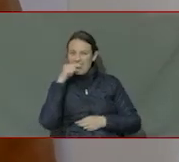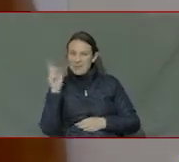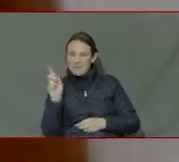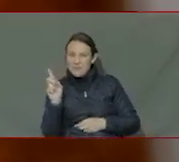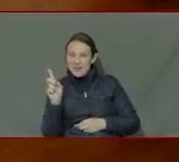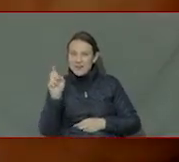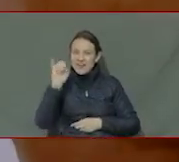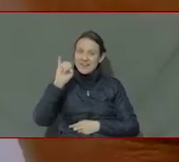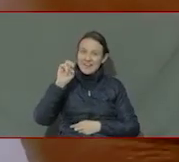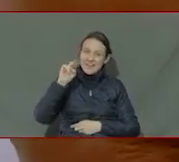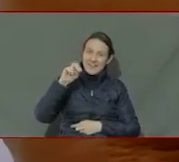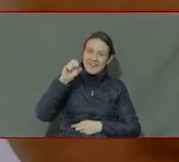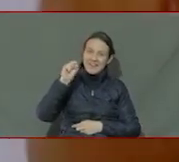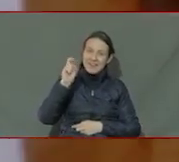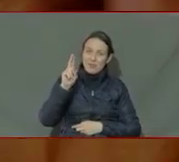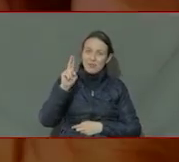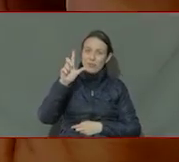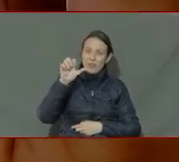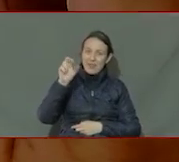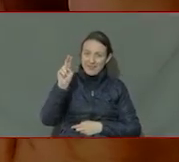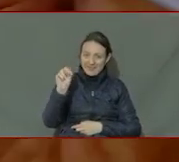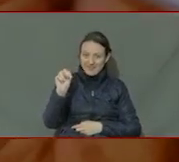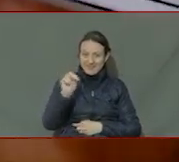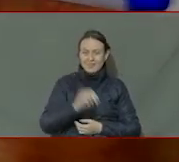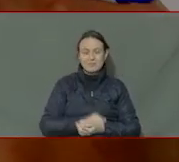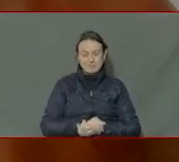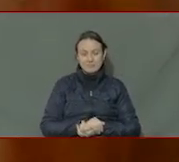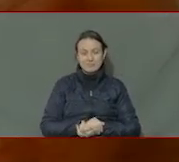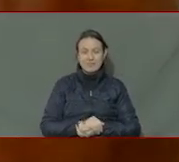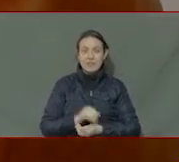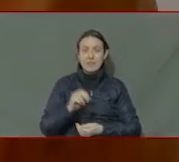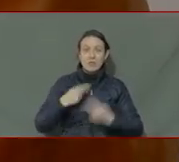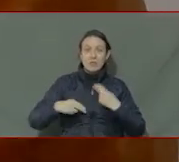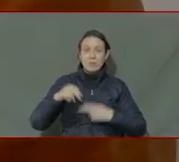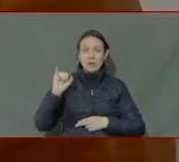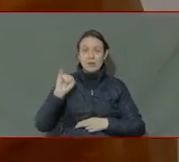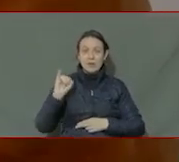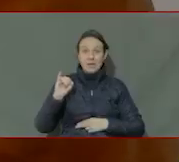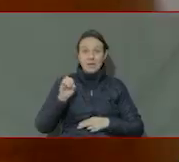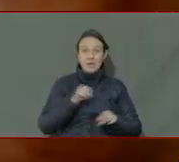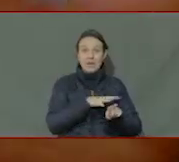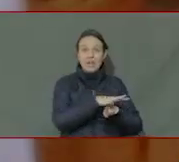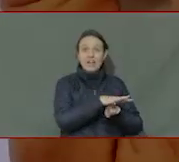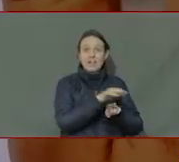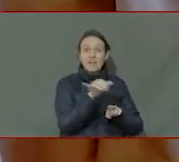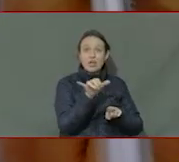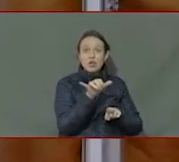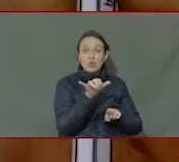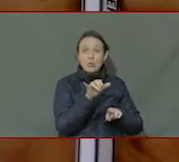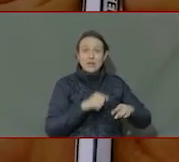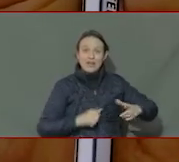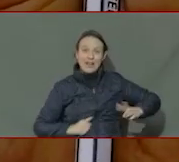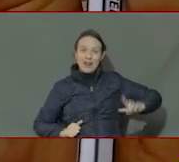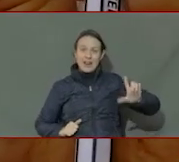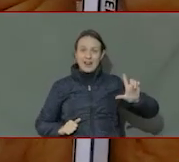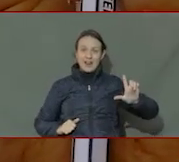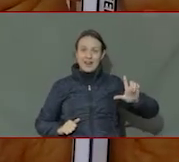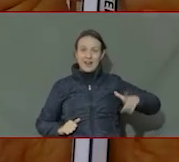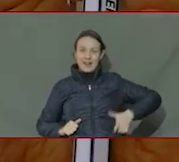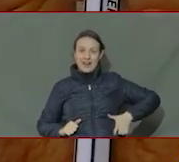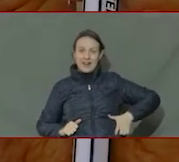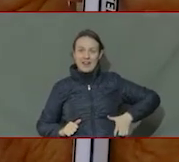Insulin. So there we have it. Then insulin stimulates which organ? The liver. Now look